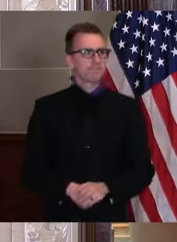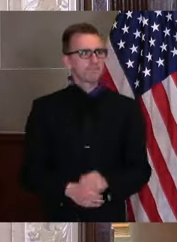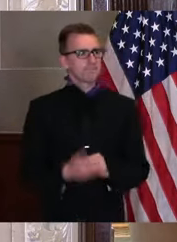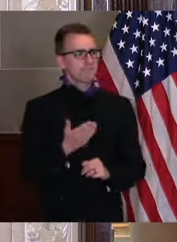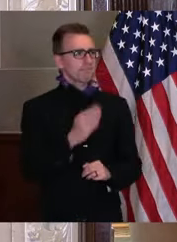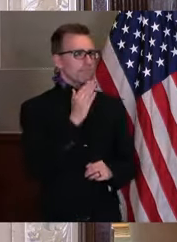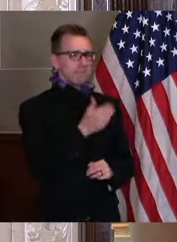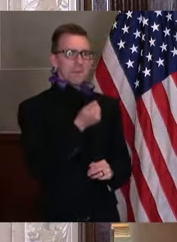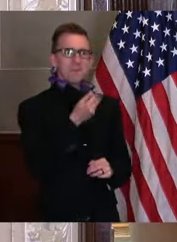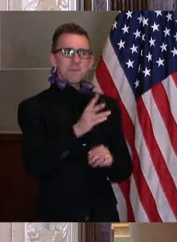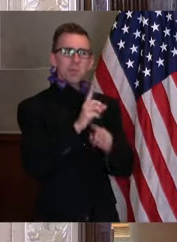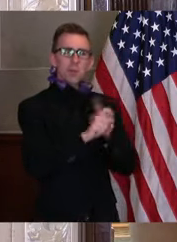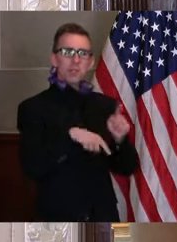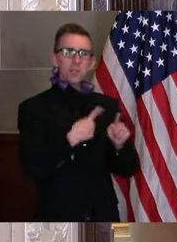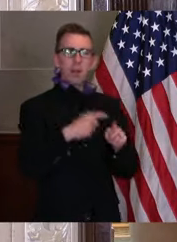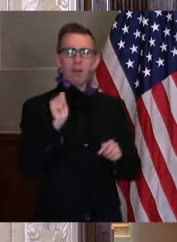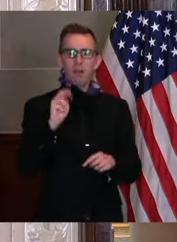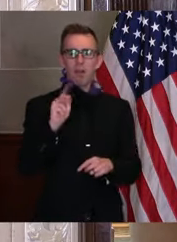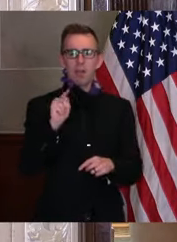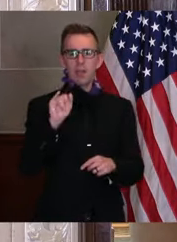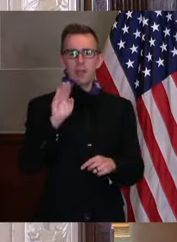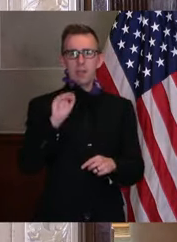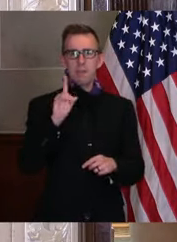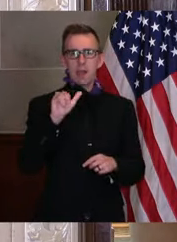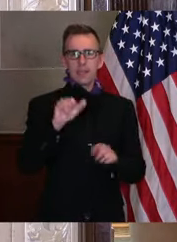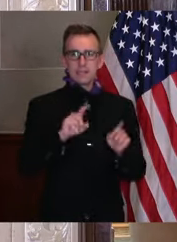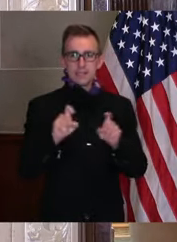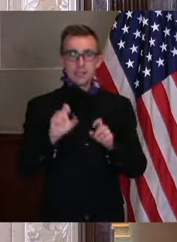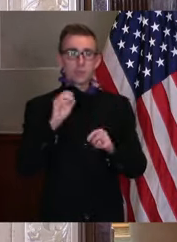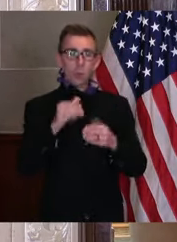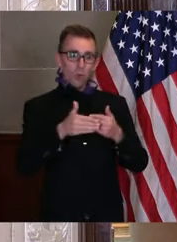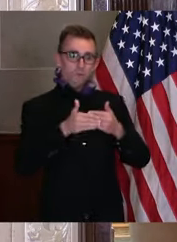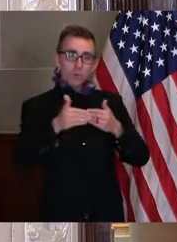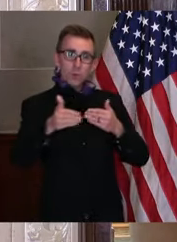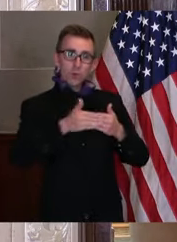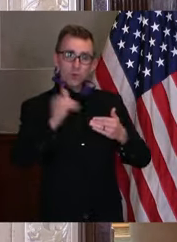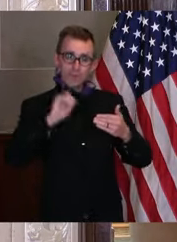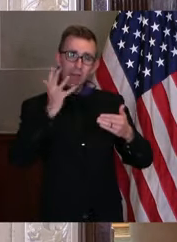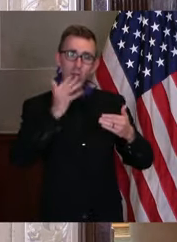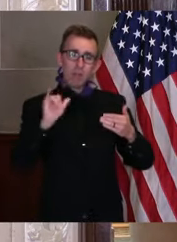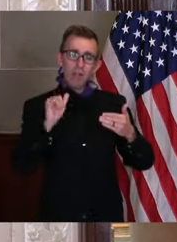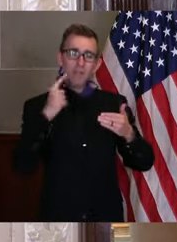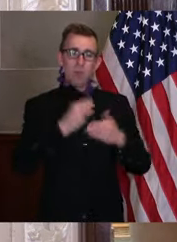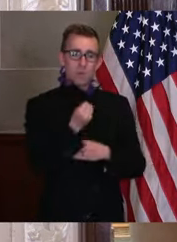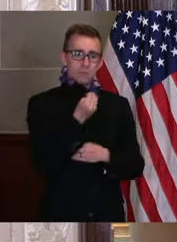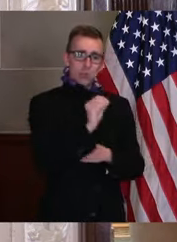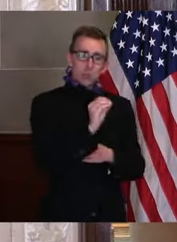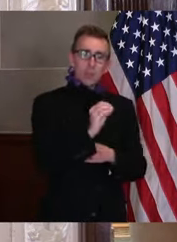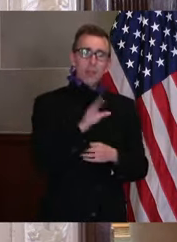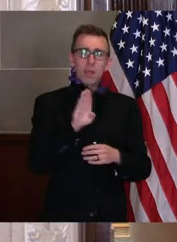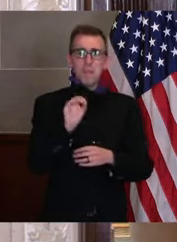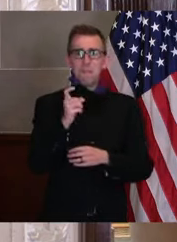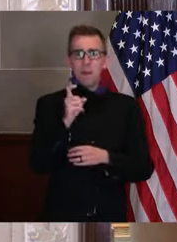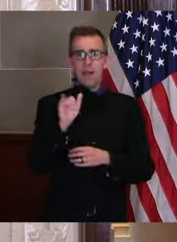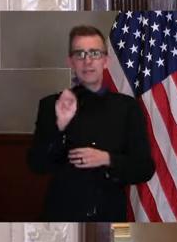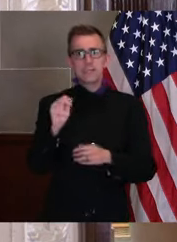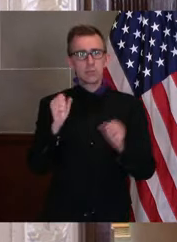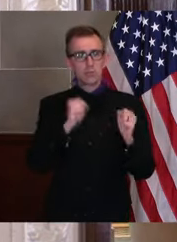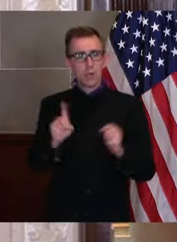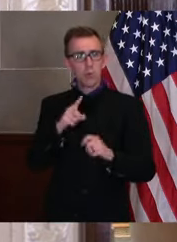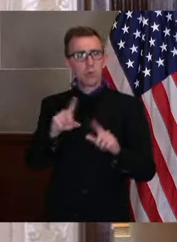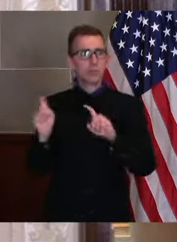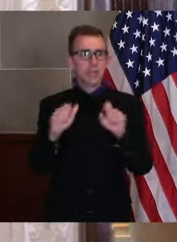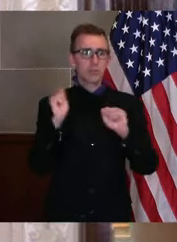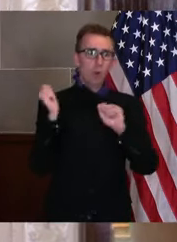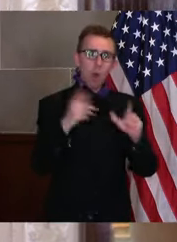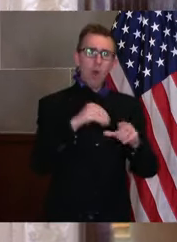Hi, I have a couple questions about antibody testing. Yeah. So what does the future of antibody testing look like in Missouri? Is it going to be the box-in strategy where you test everyone